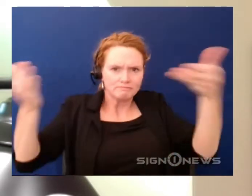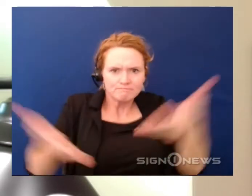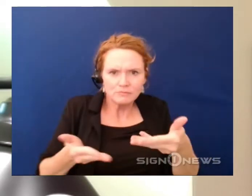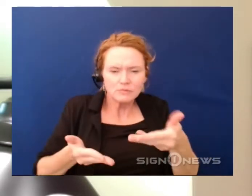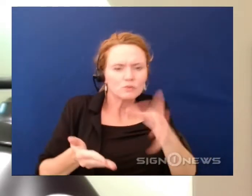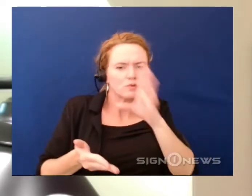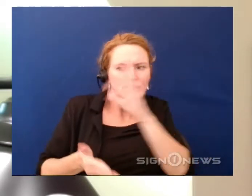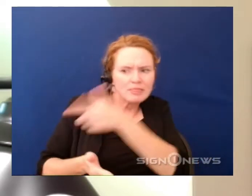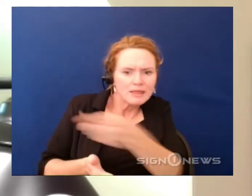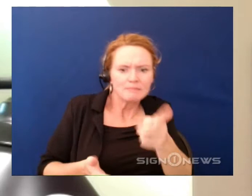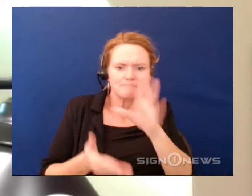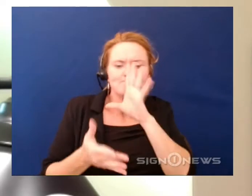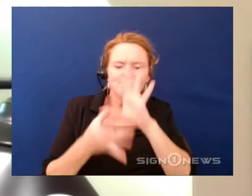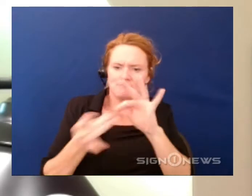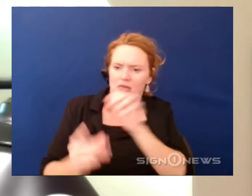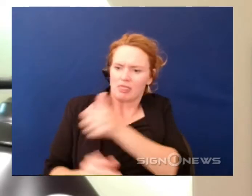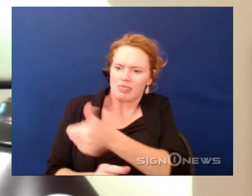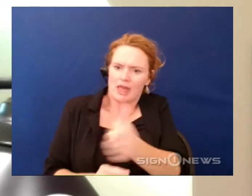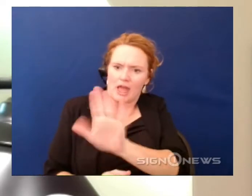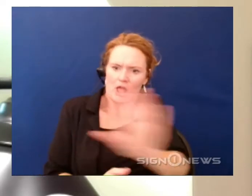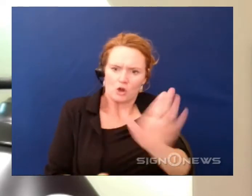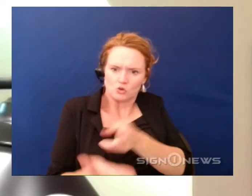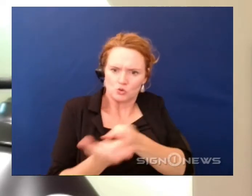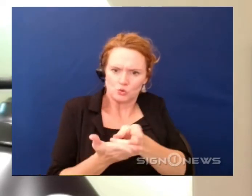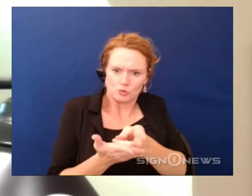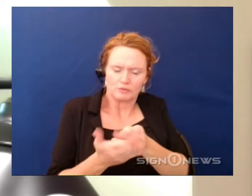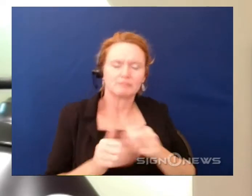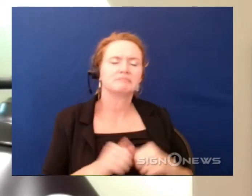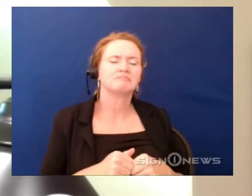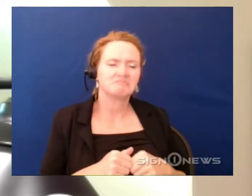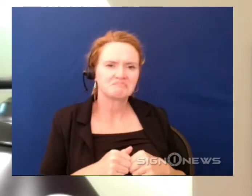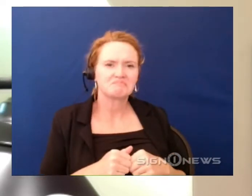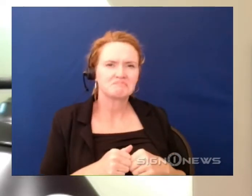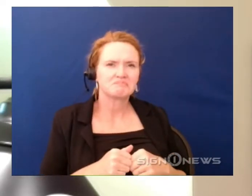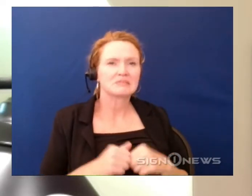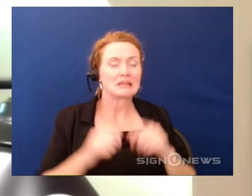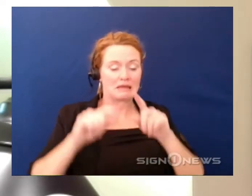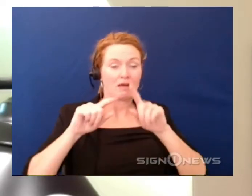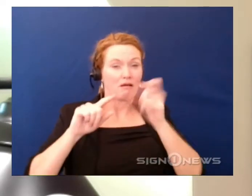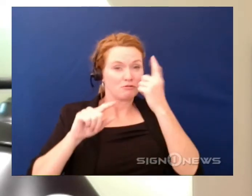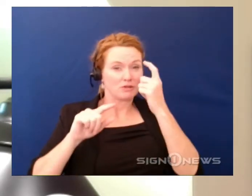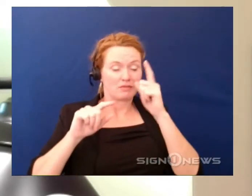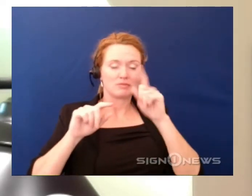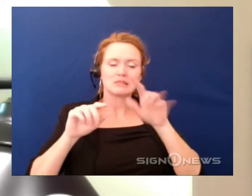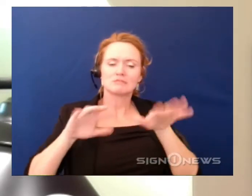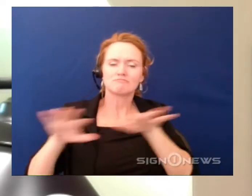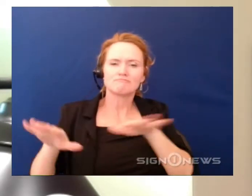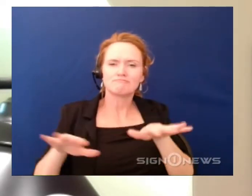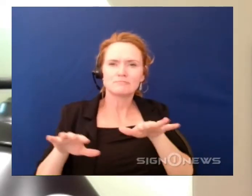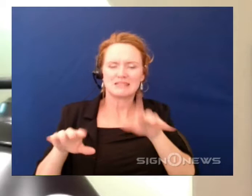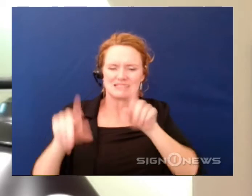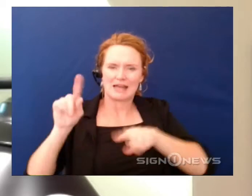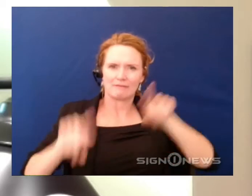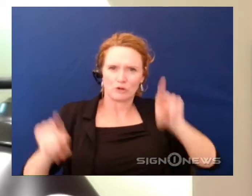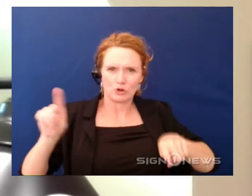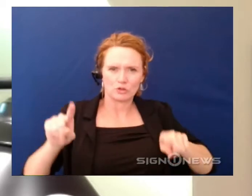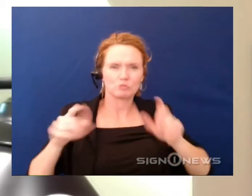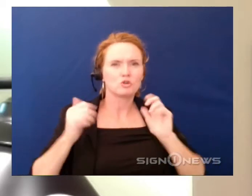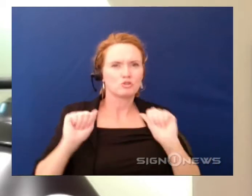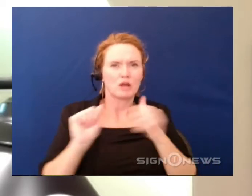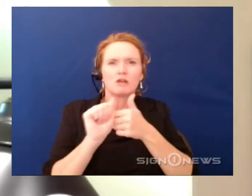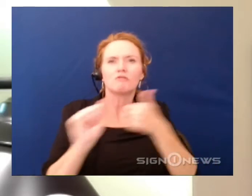truths. This will also be a casual discussion for a very diverse audience, and we will try as much as possible to avoid